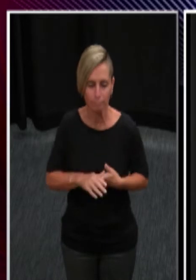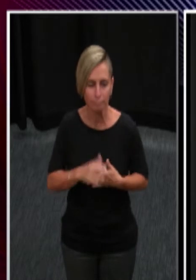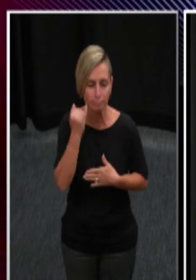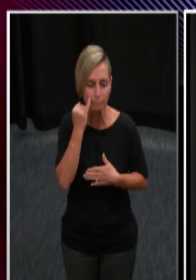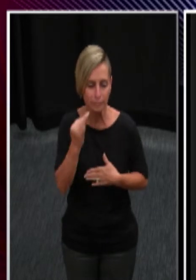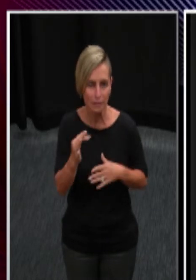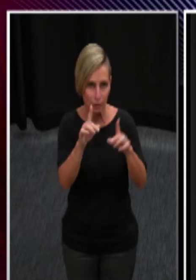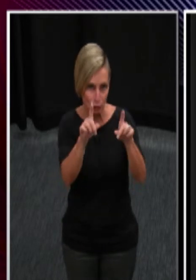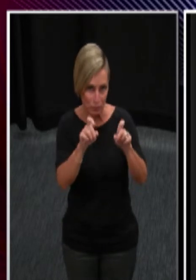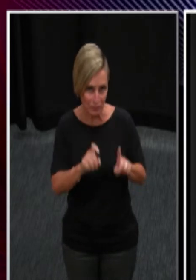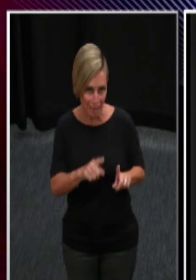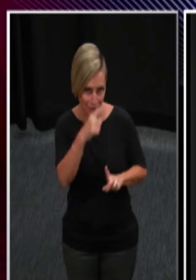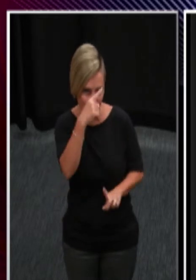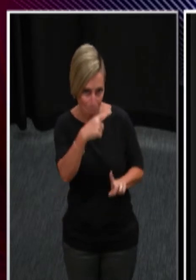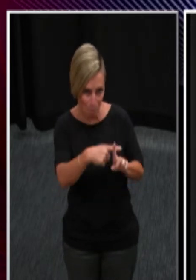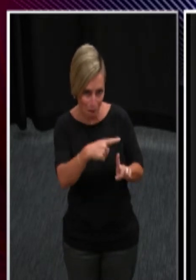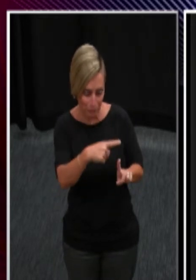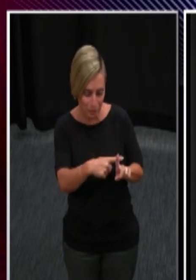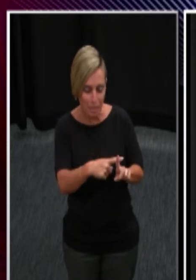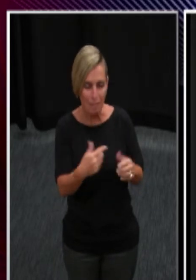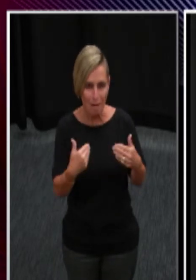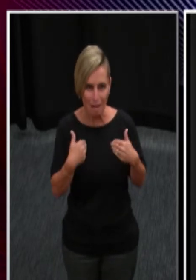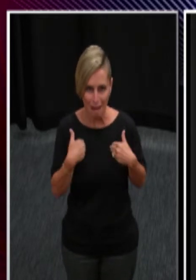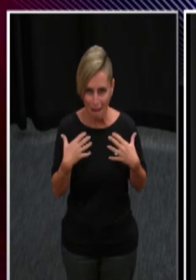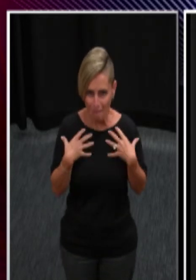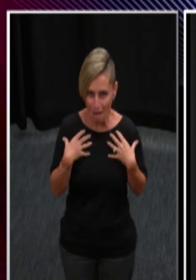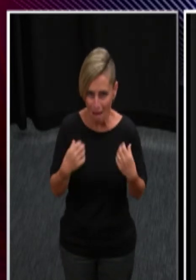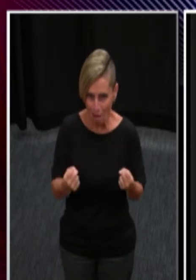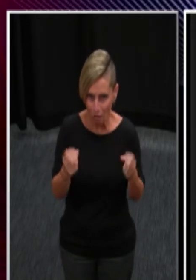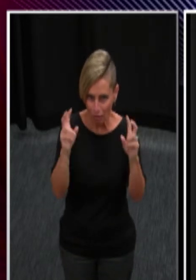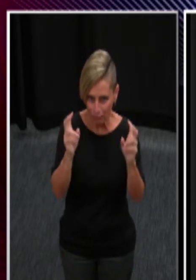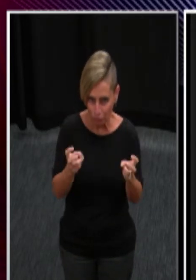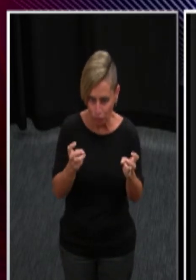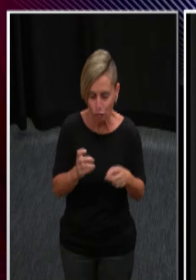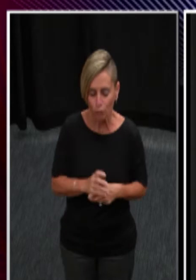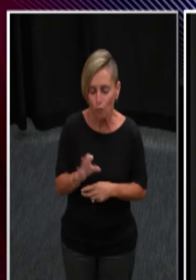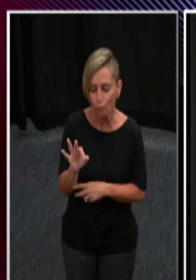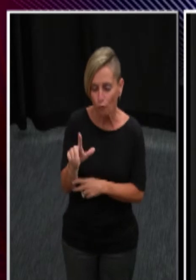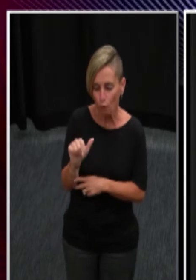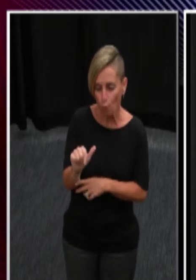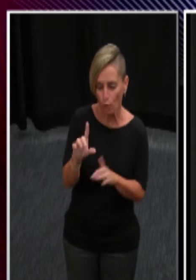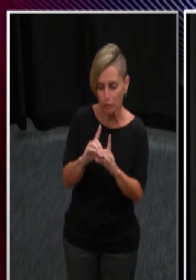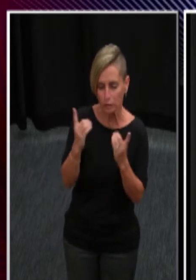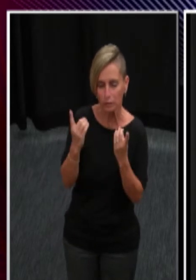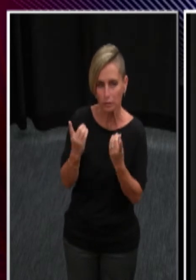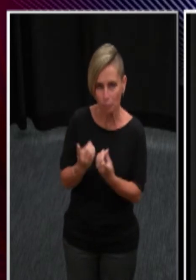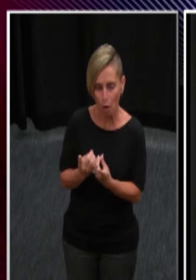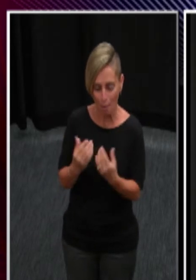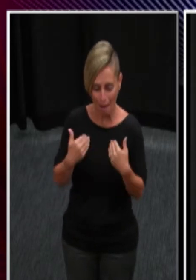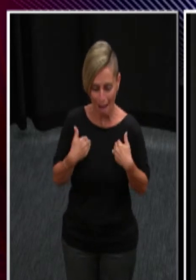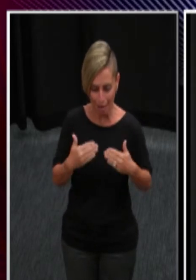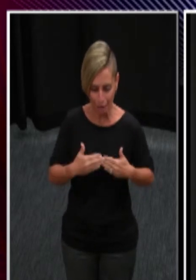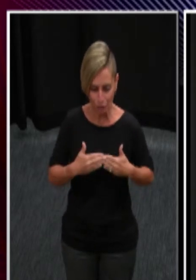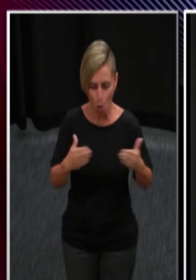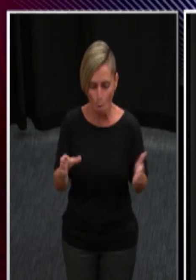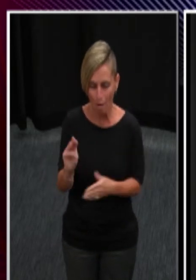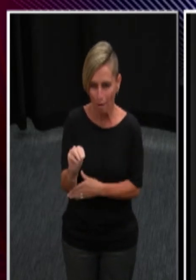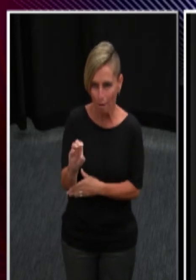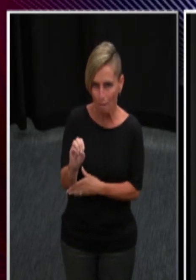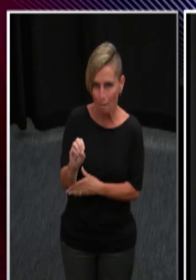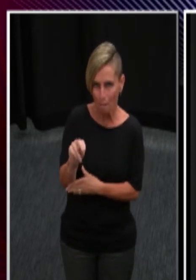risk, the Florida Department of Emergency Management has opened a monoclonal antibody